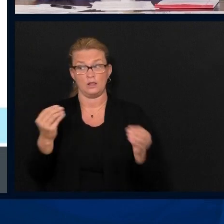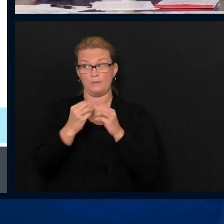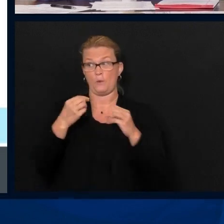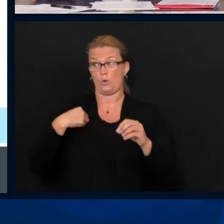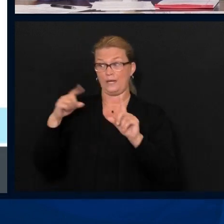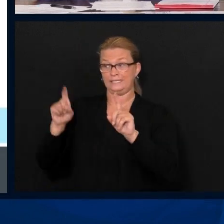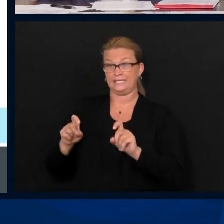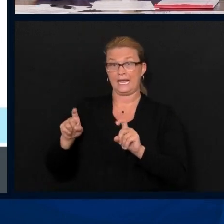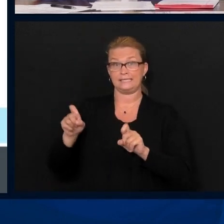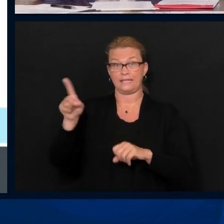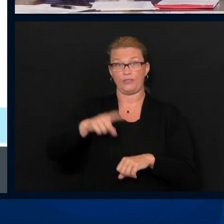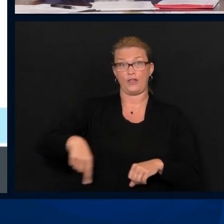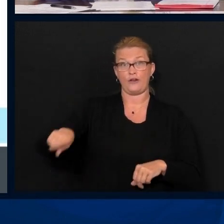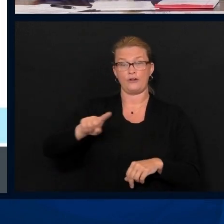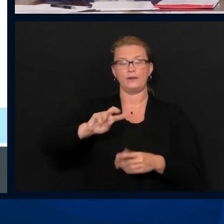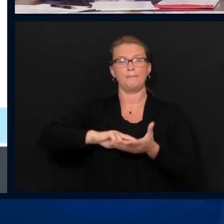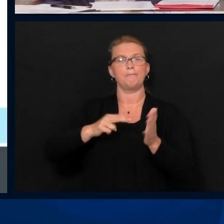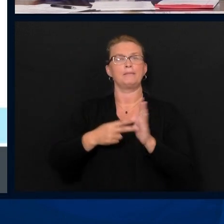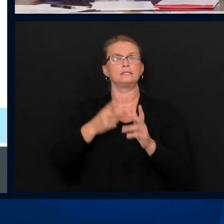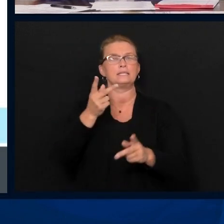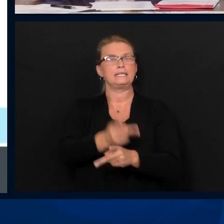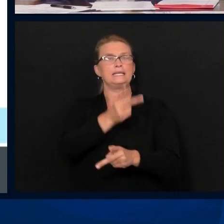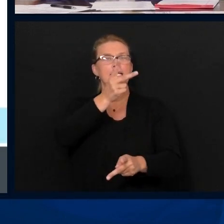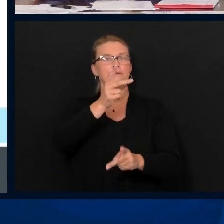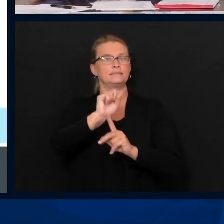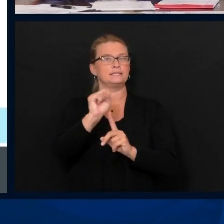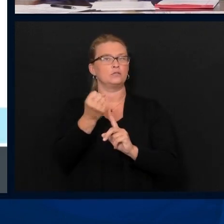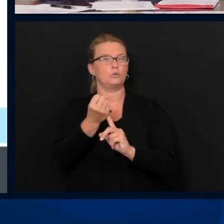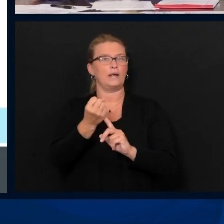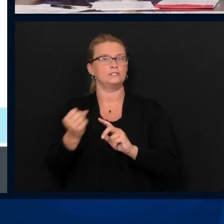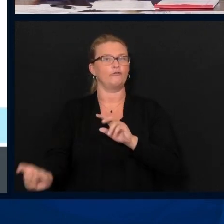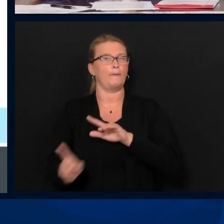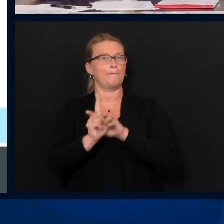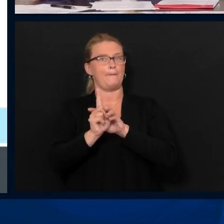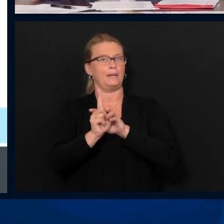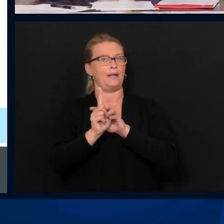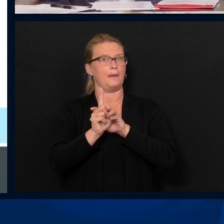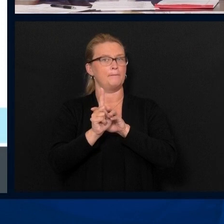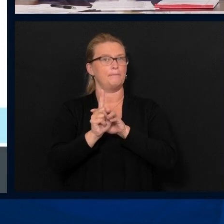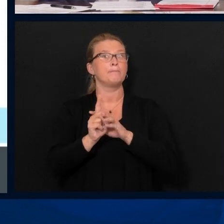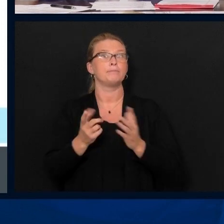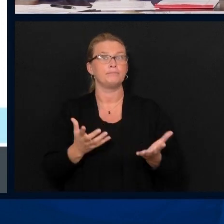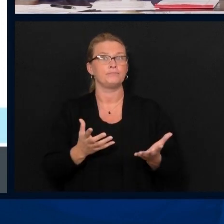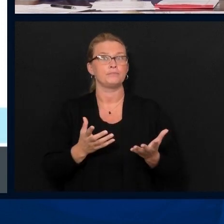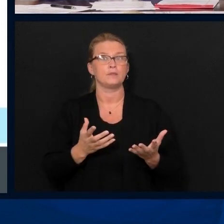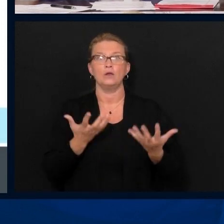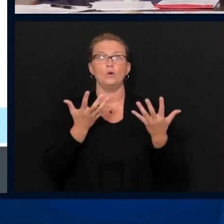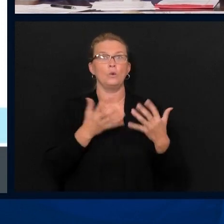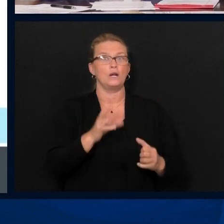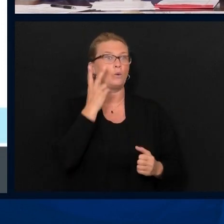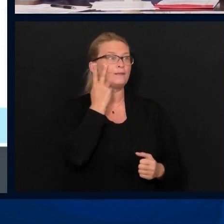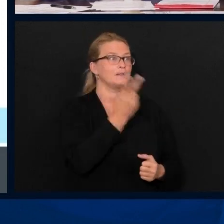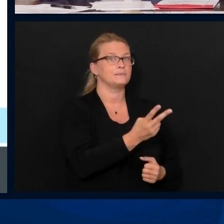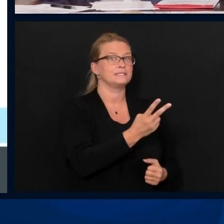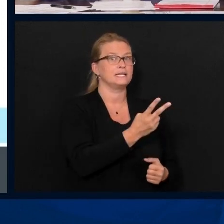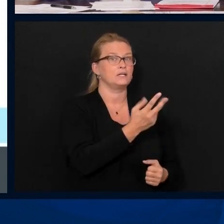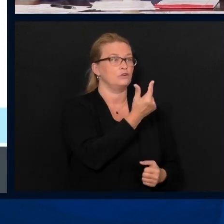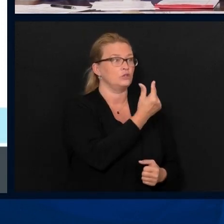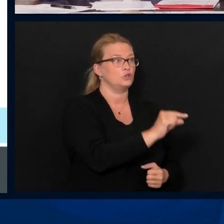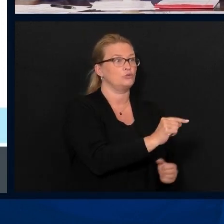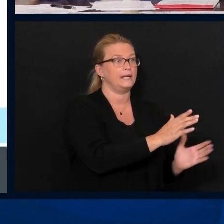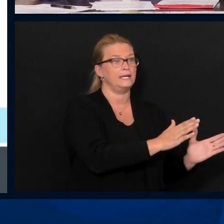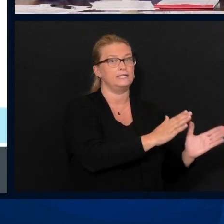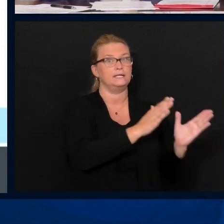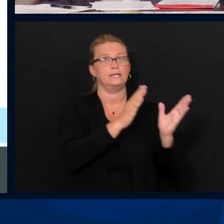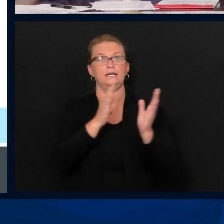the more we keep situations from happening where we get a county that goes green and jumps all the way